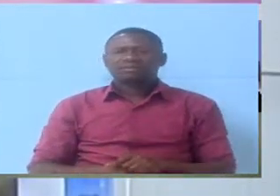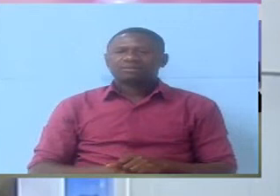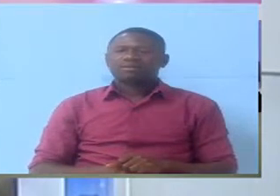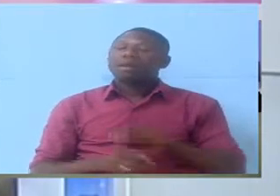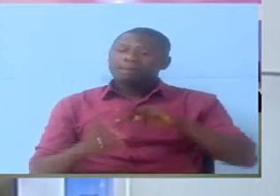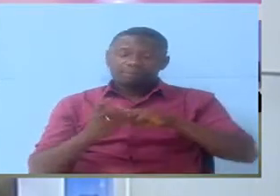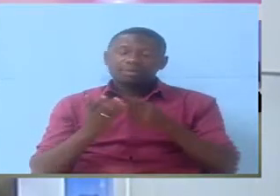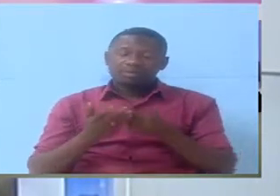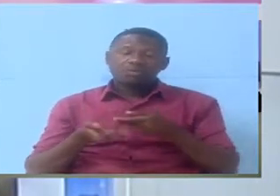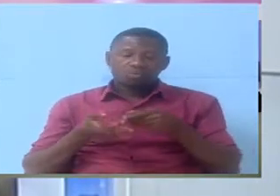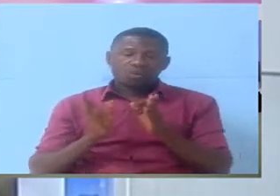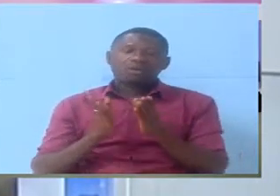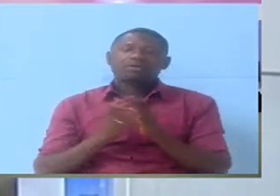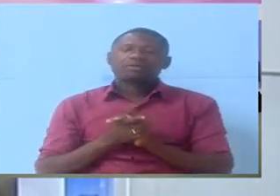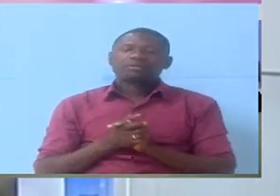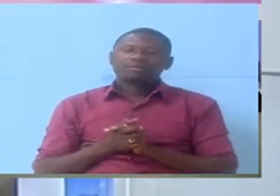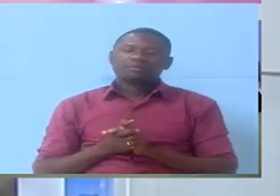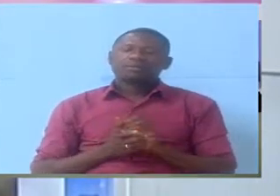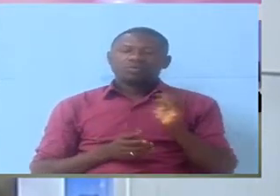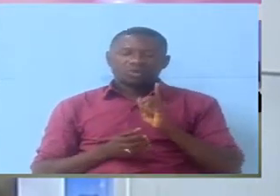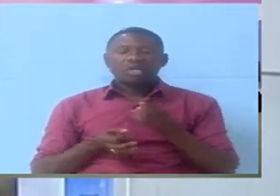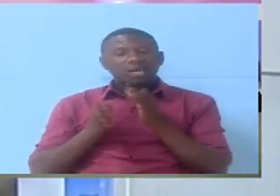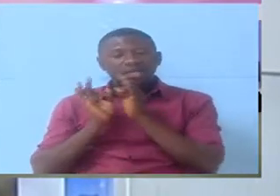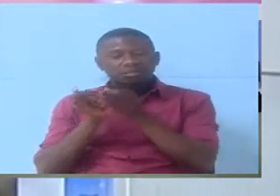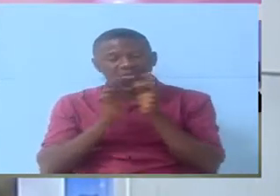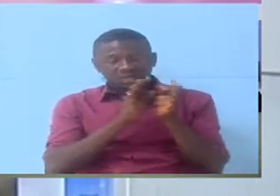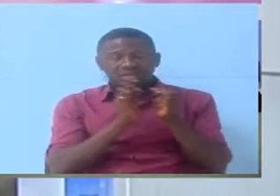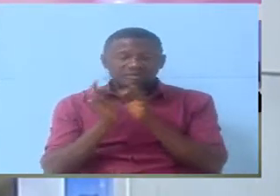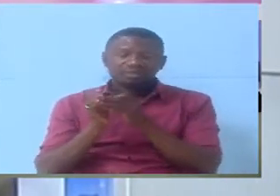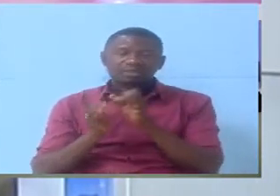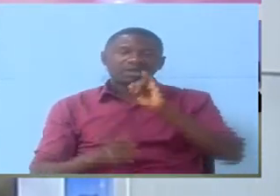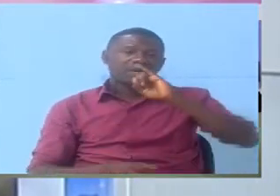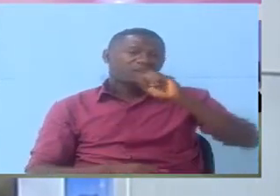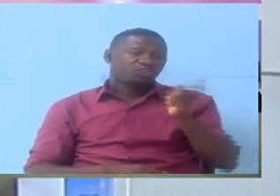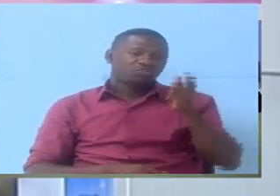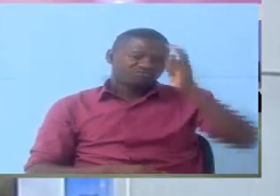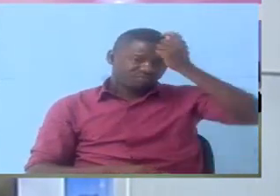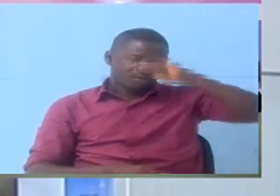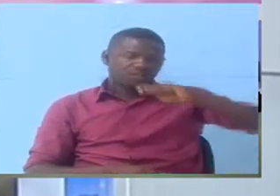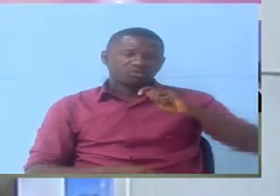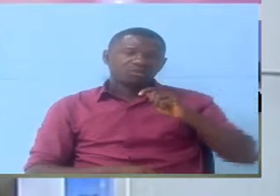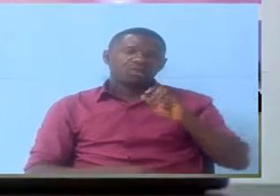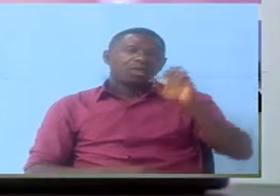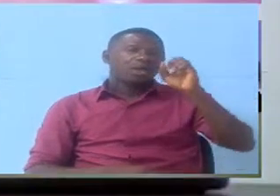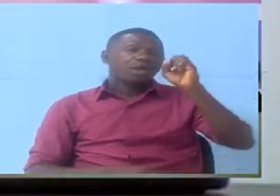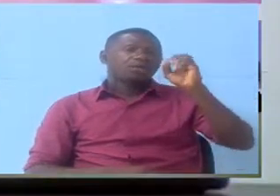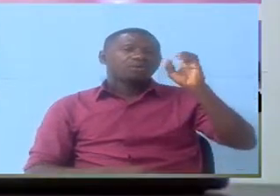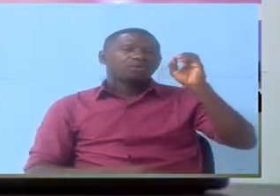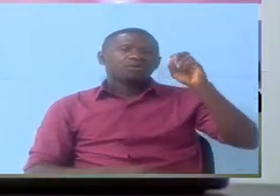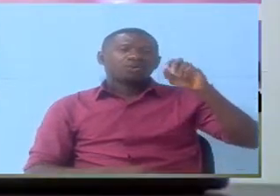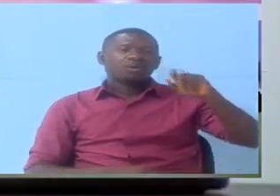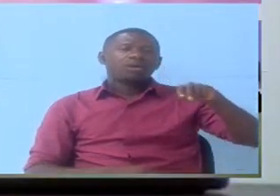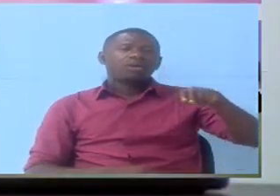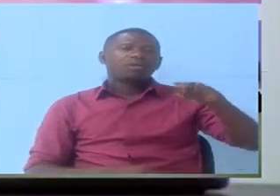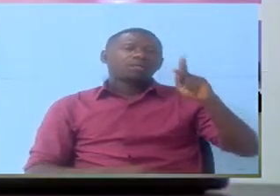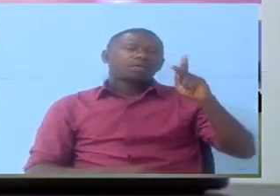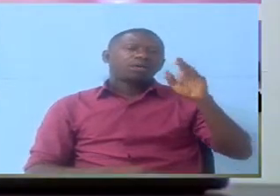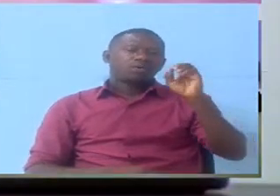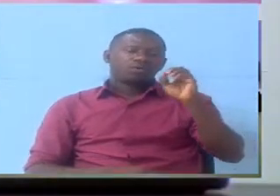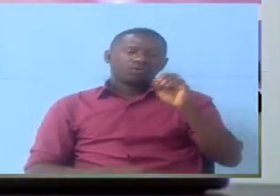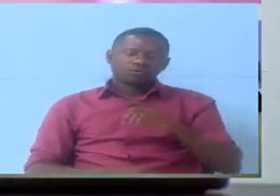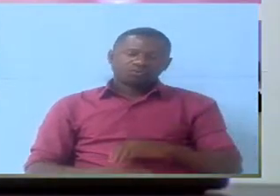nangko nyimutilimbali al. That's what I told the IG. Ngole for IG. Then he left. Abotaji. How did he react? Munekera